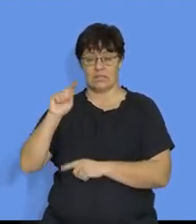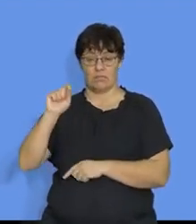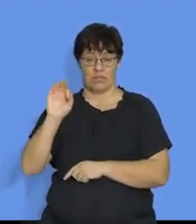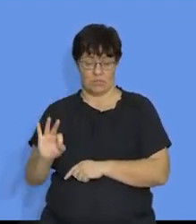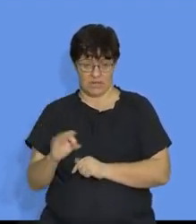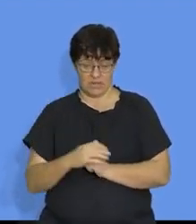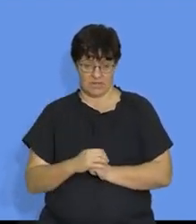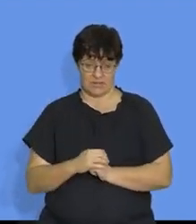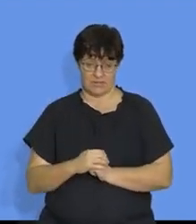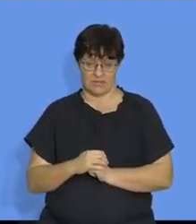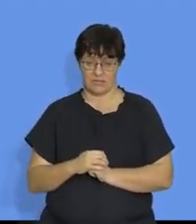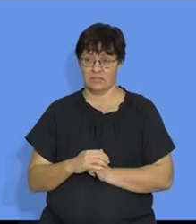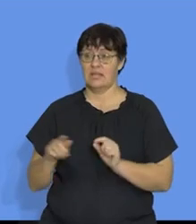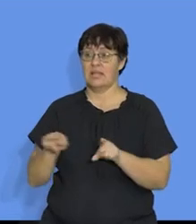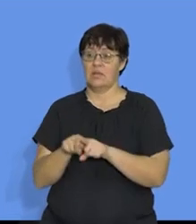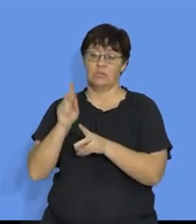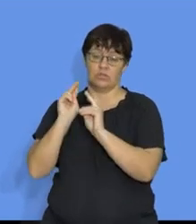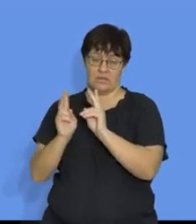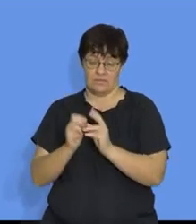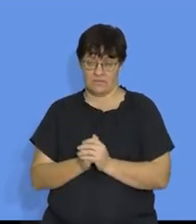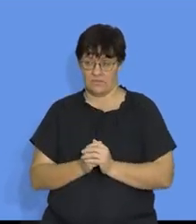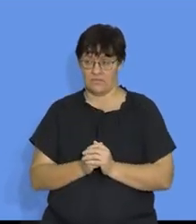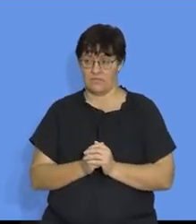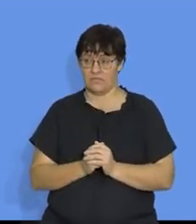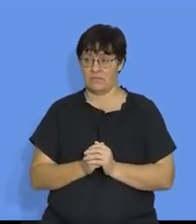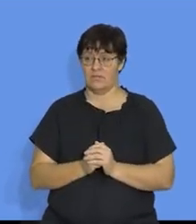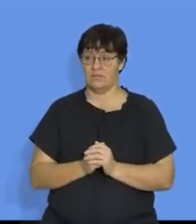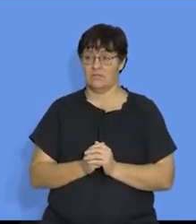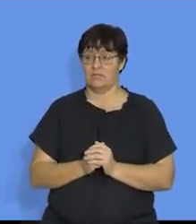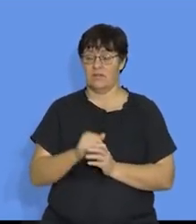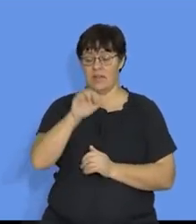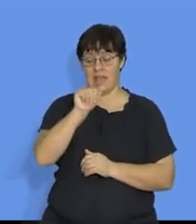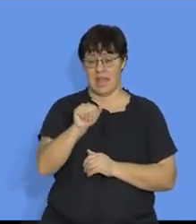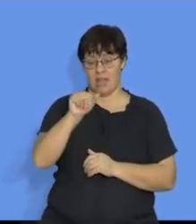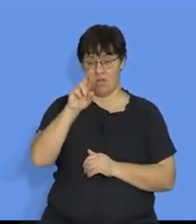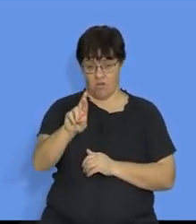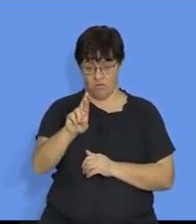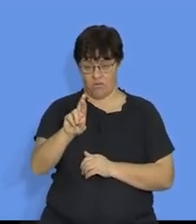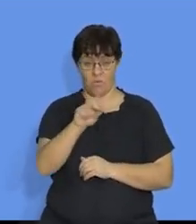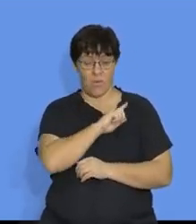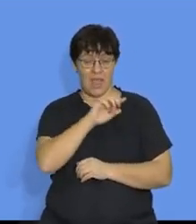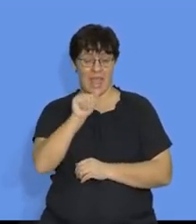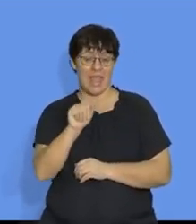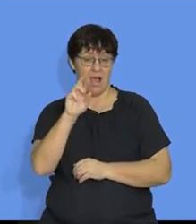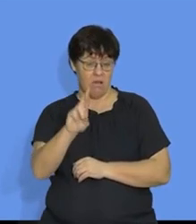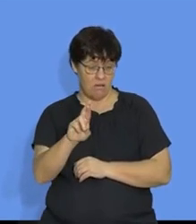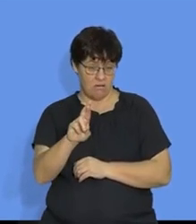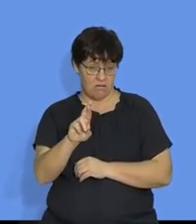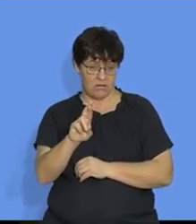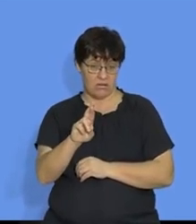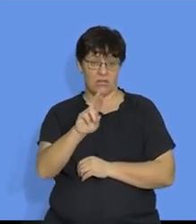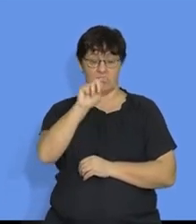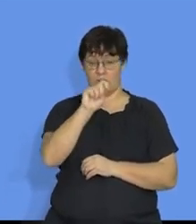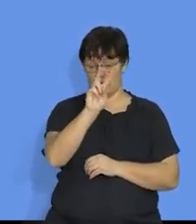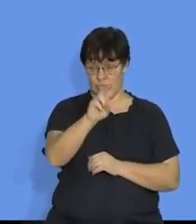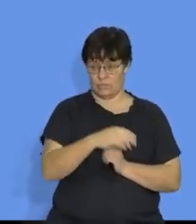term 3 is equal to 12, I'm going to write AR, because AR is